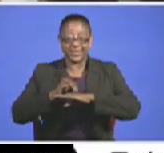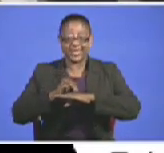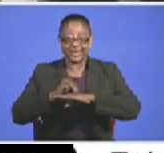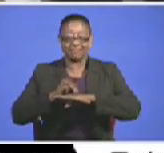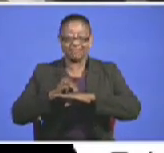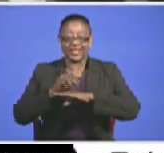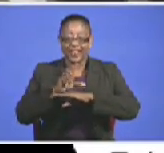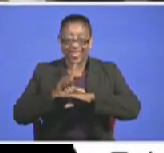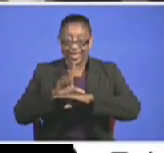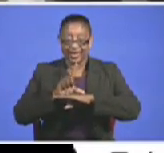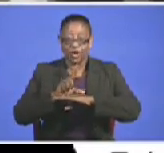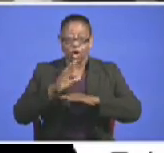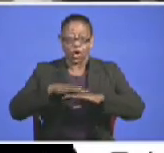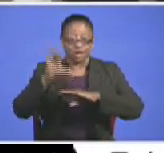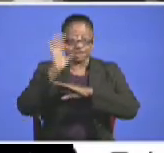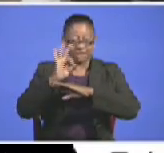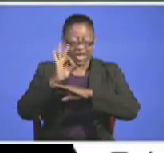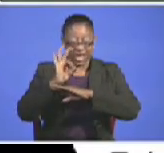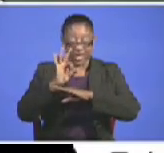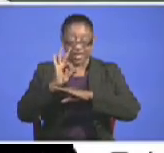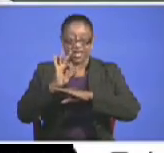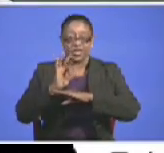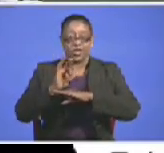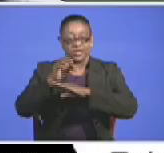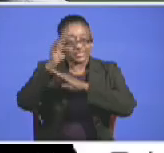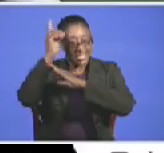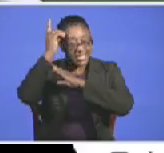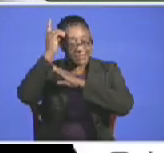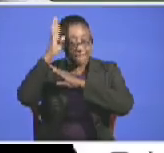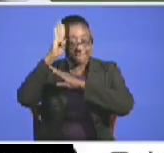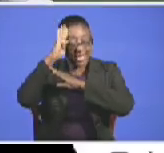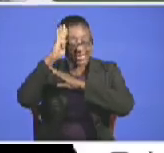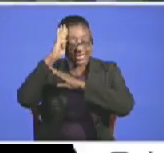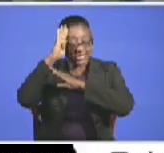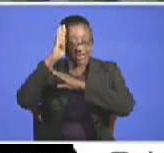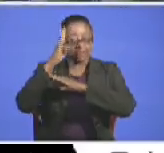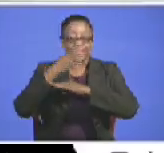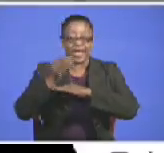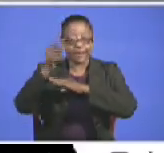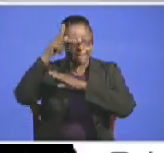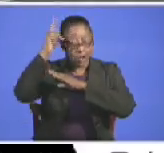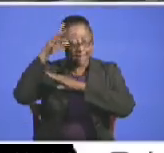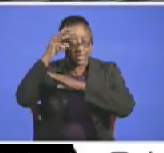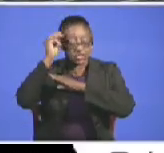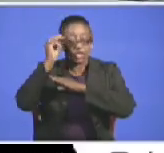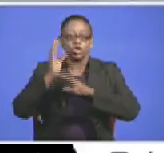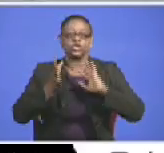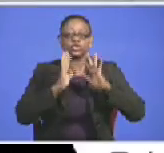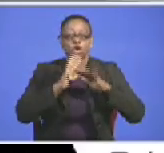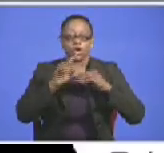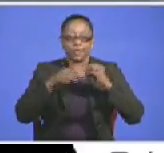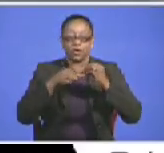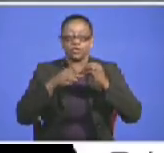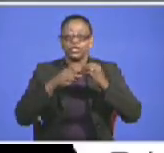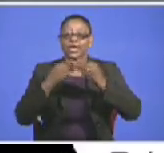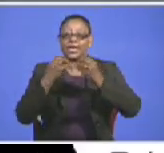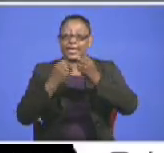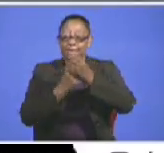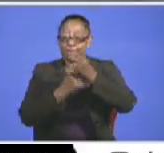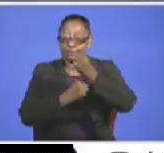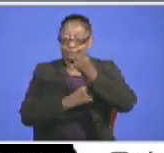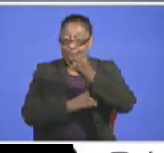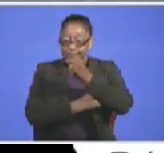on Friday that Deputy Prime Minister and Minister of Works, the Honourable Desmond Bannister, shared more on the government's mandate to improve